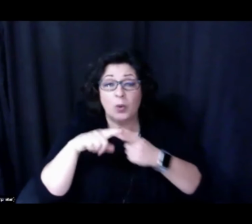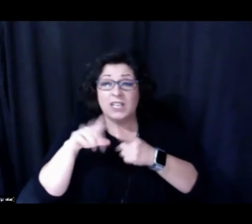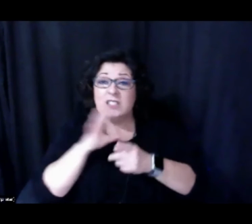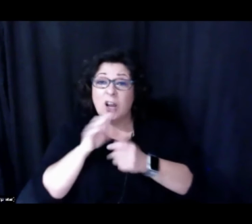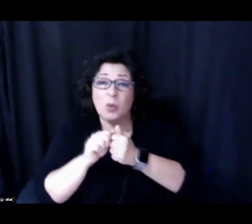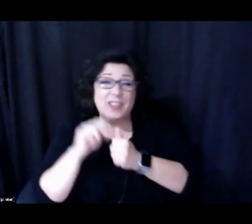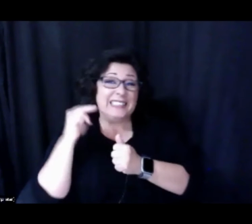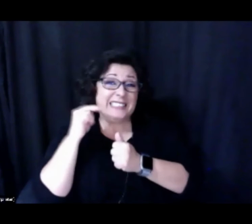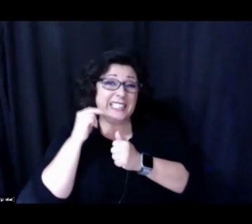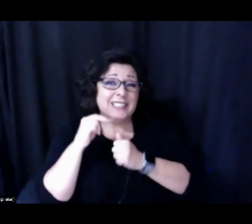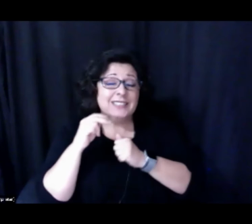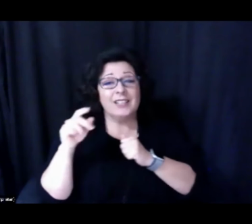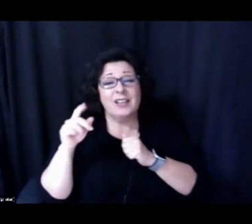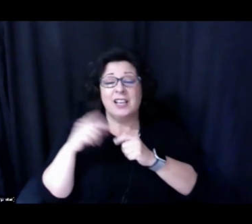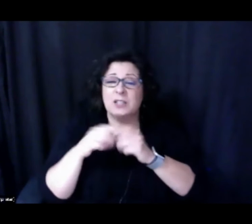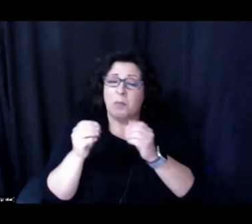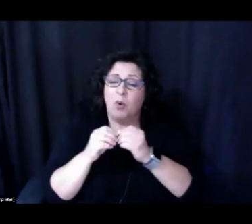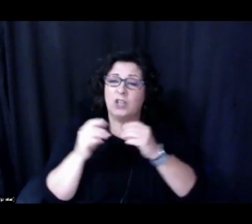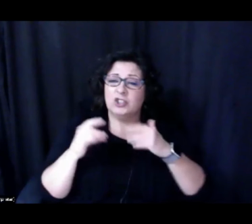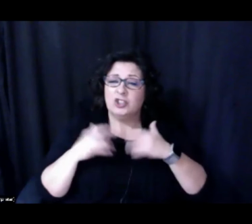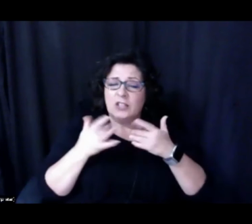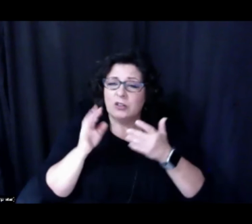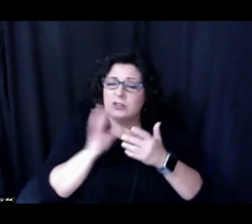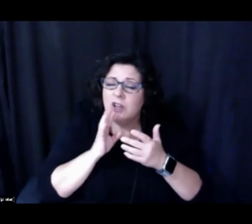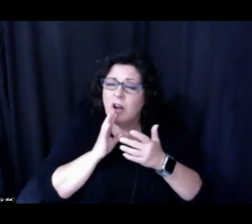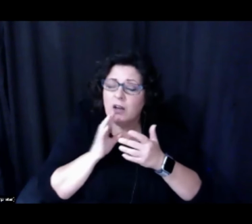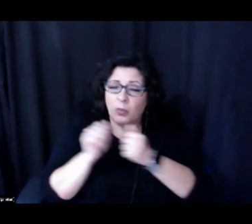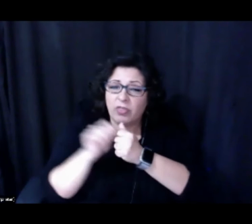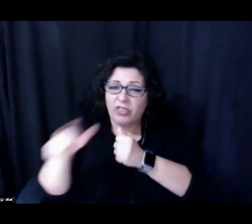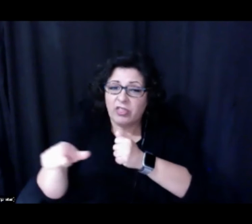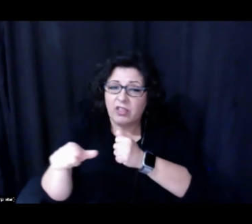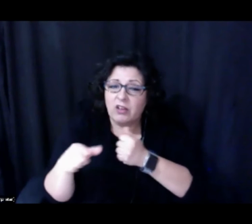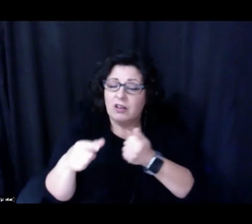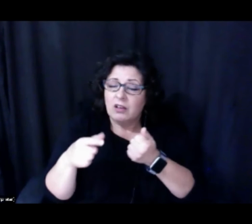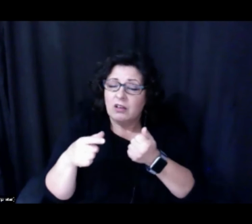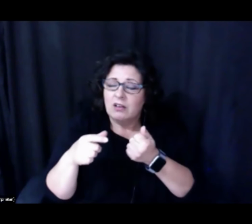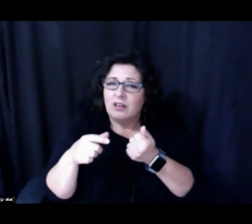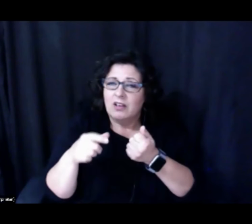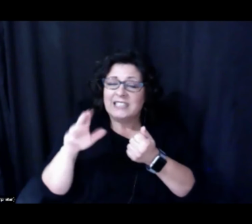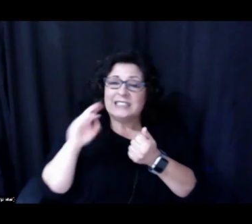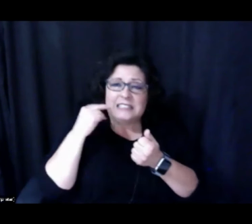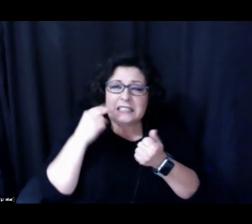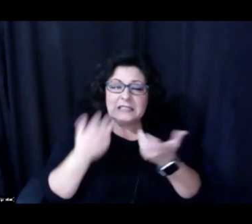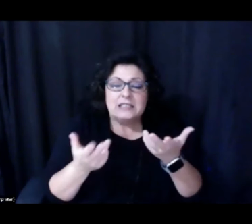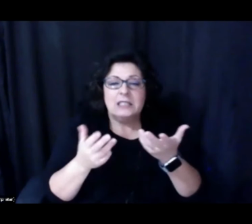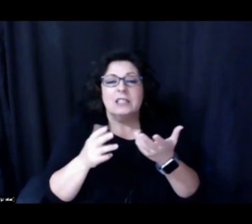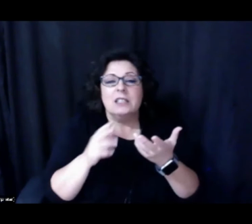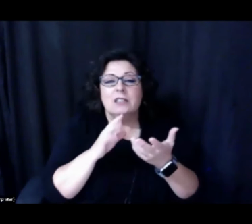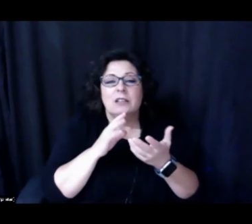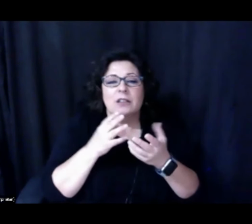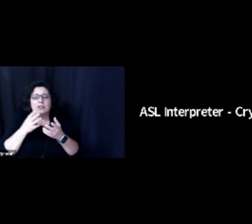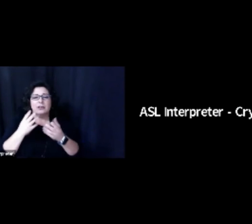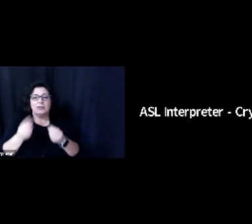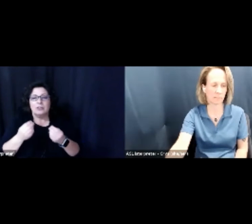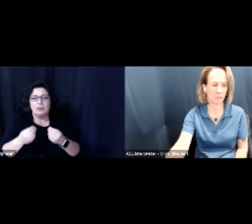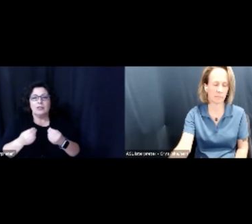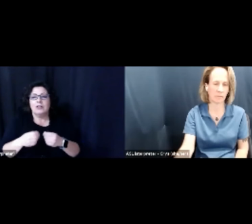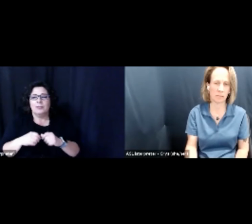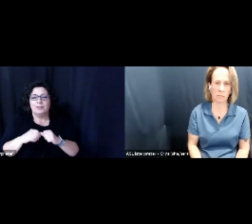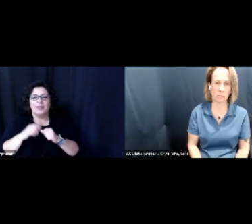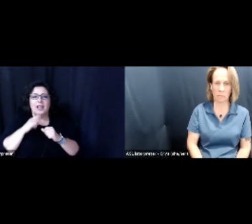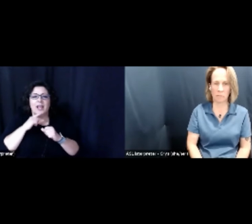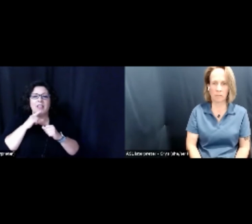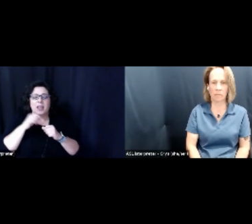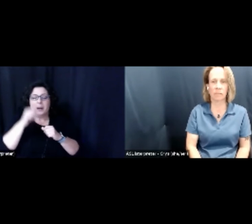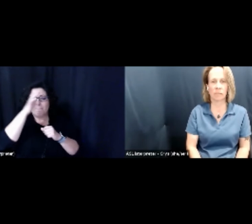niece, he is much more gentle with his tone of voice. And then you may have heard the expression